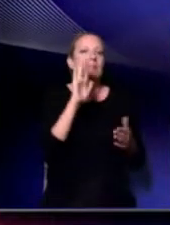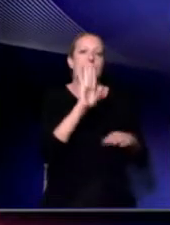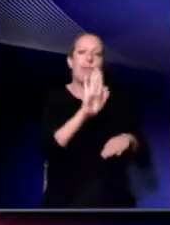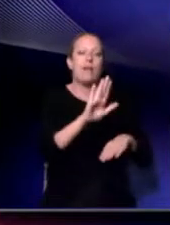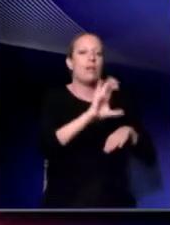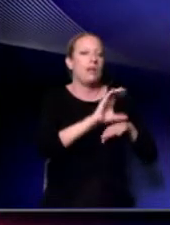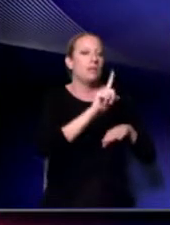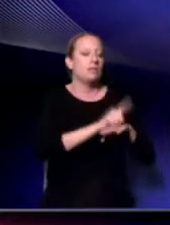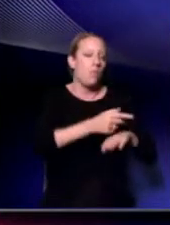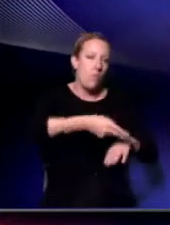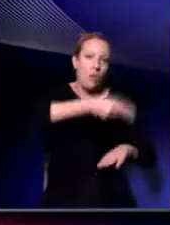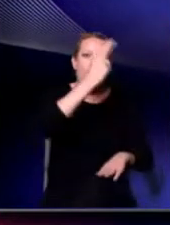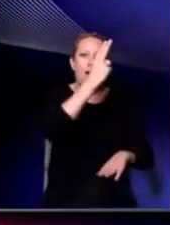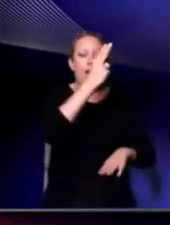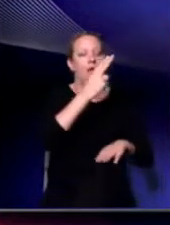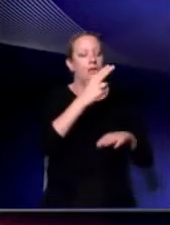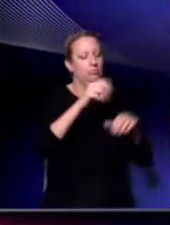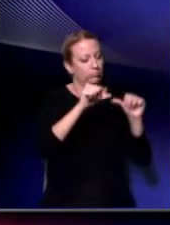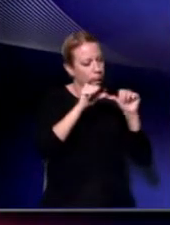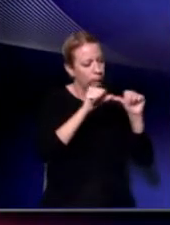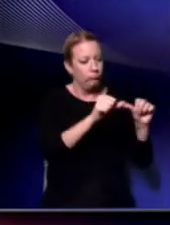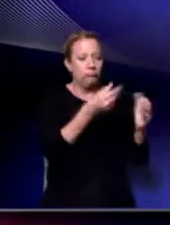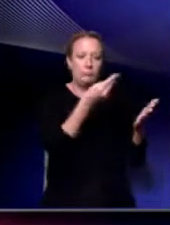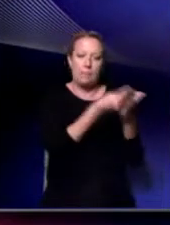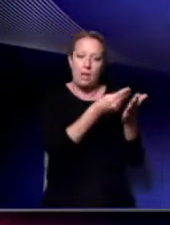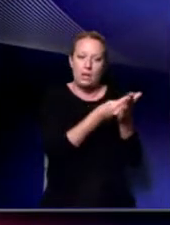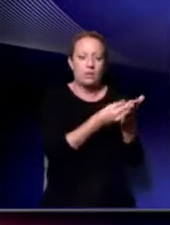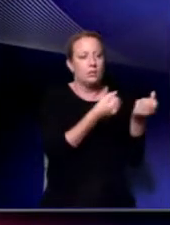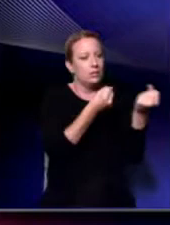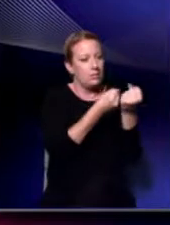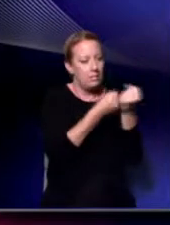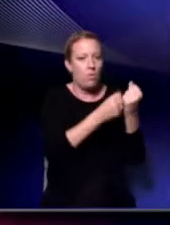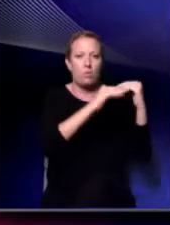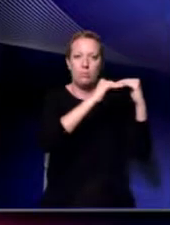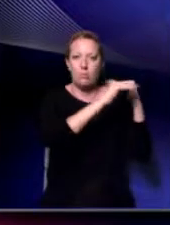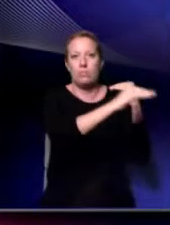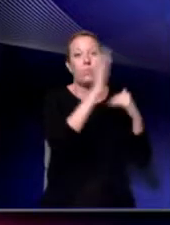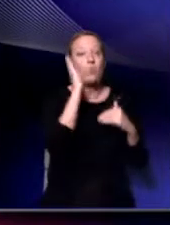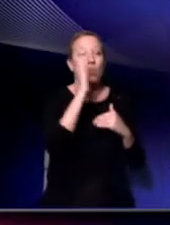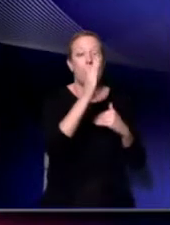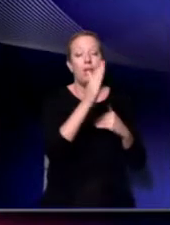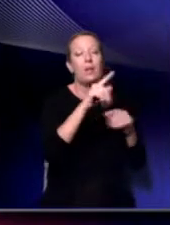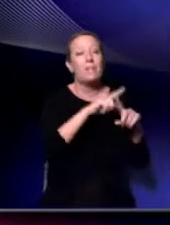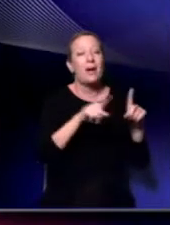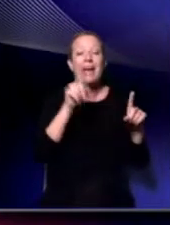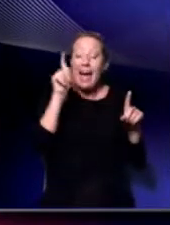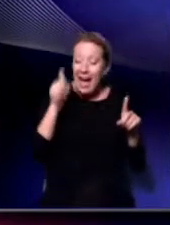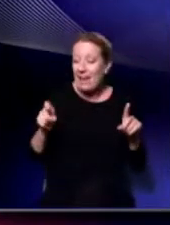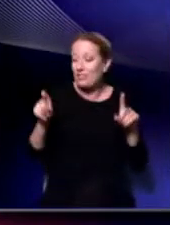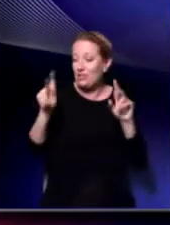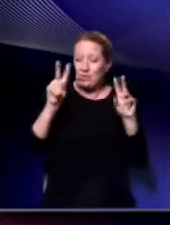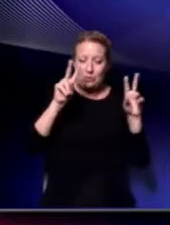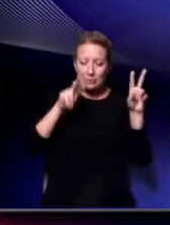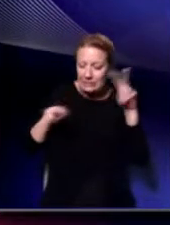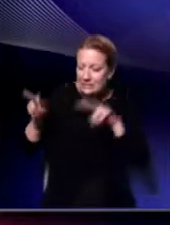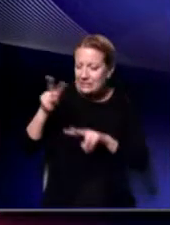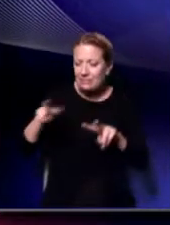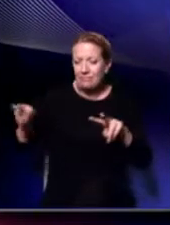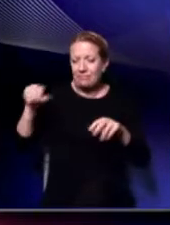going to happen. We will maintain it at level funding, but we have to look in other areas to